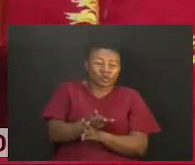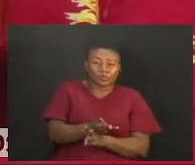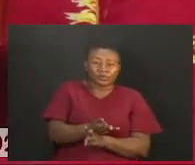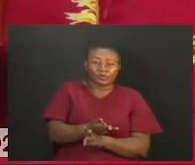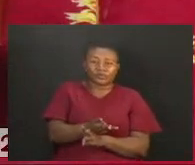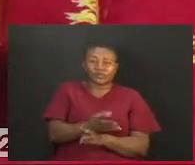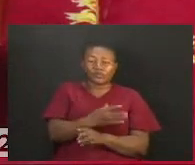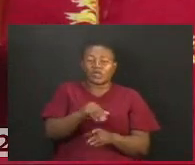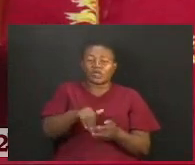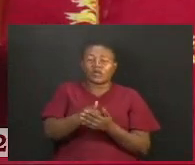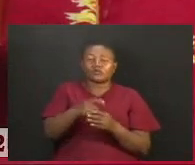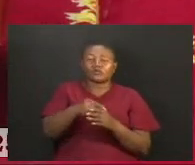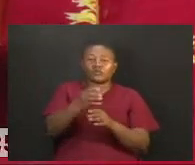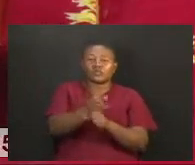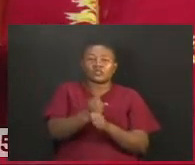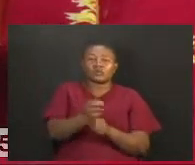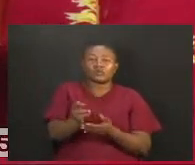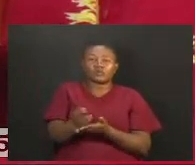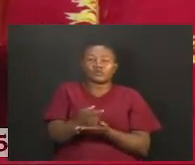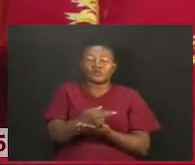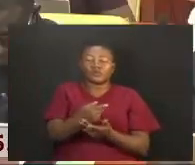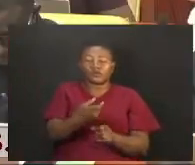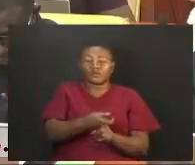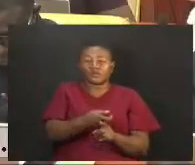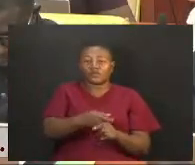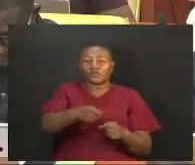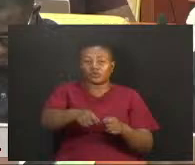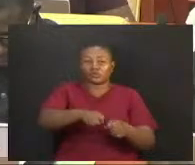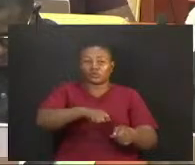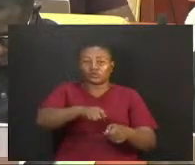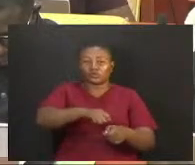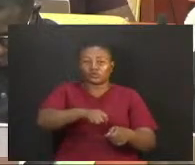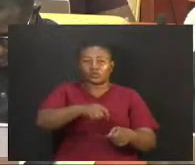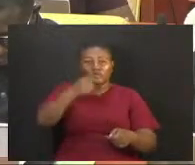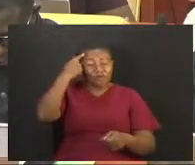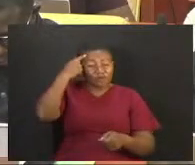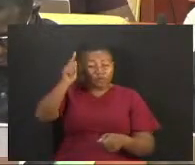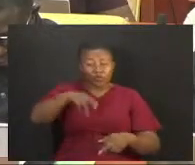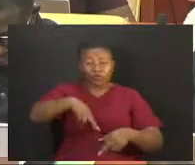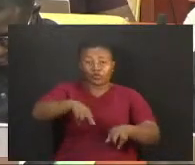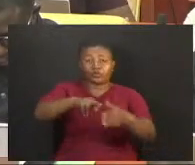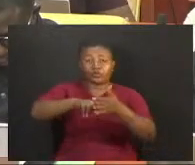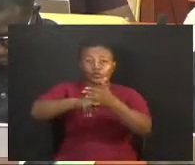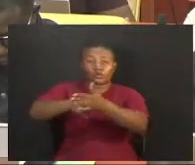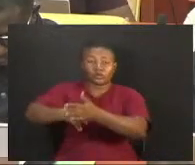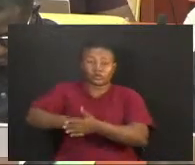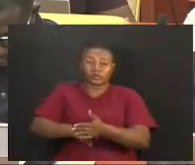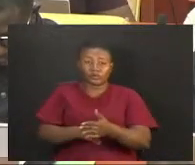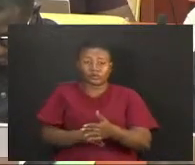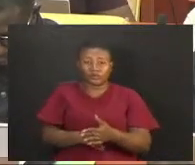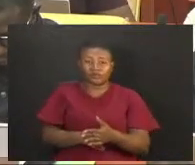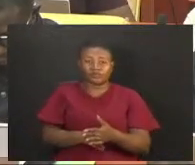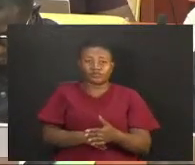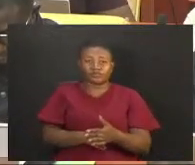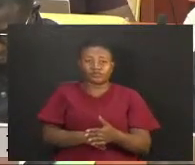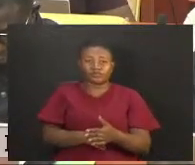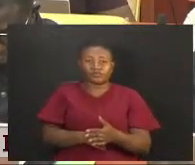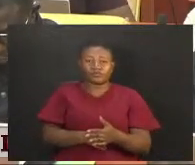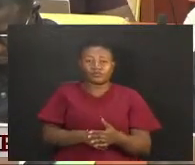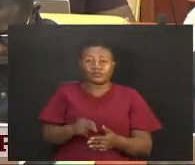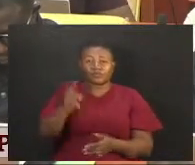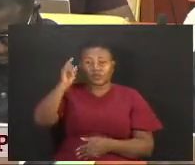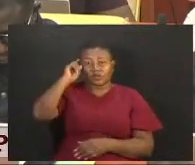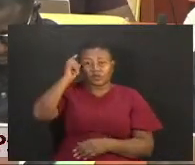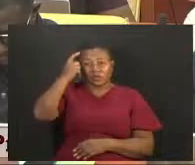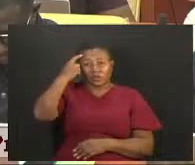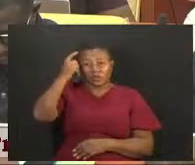enough revenue from tolls to road construction and maintenance. Accordingly, government will